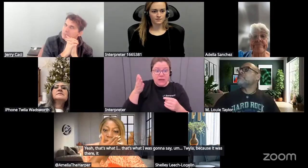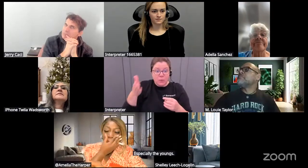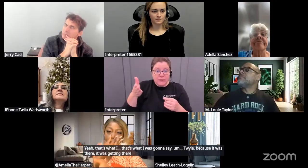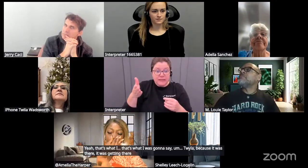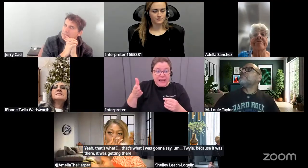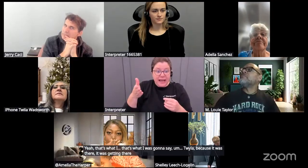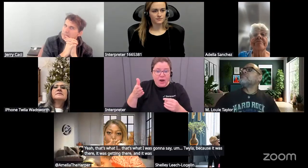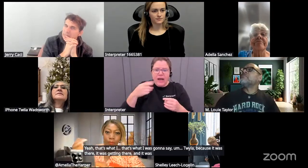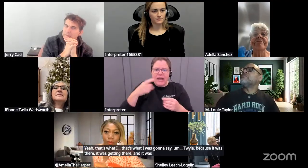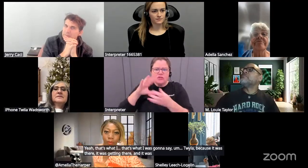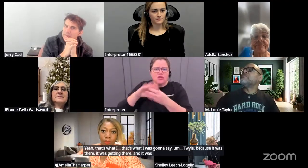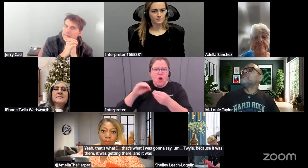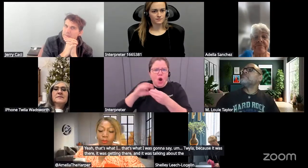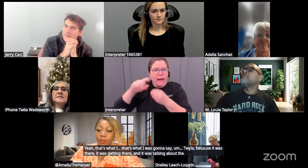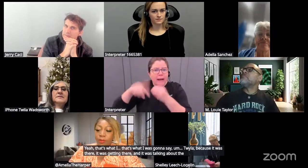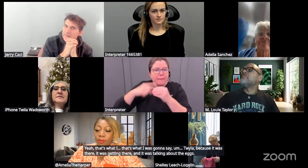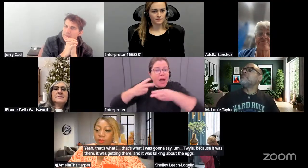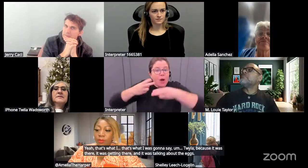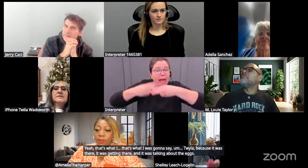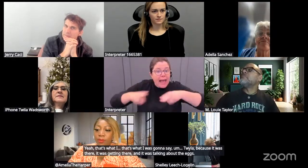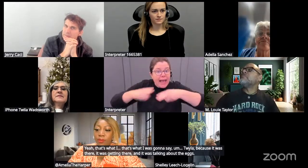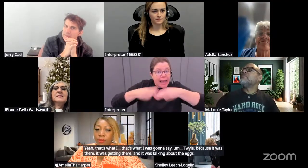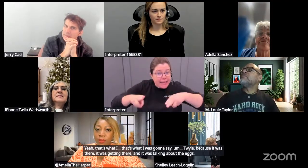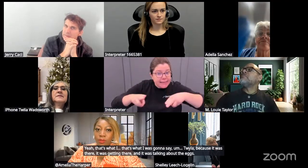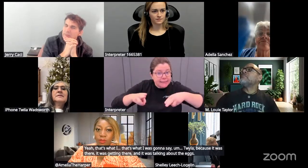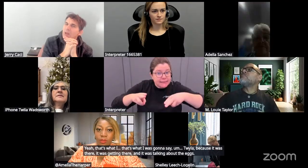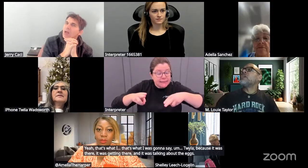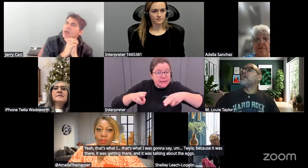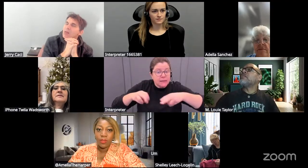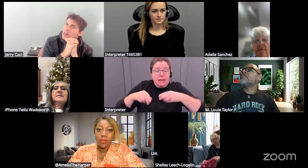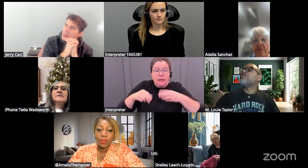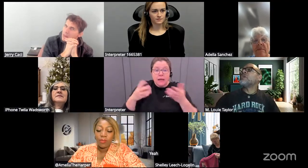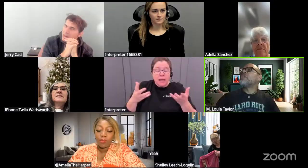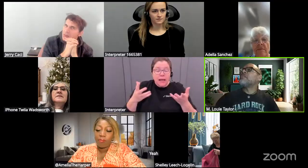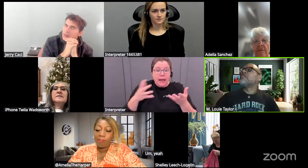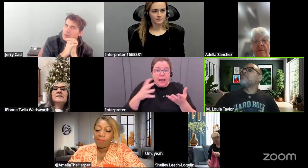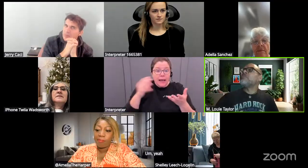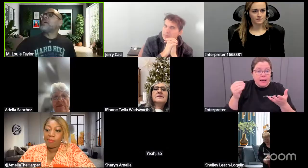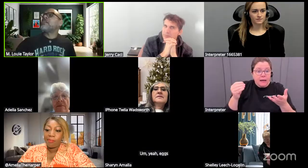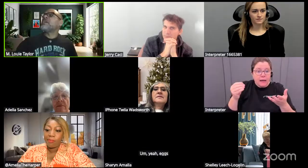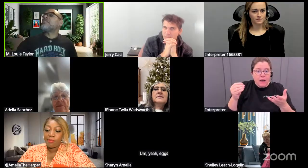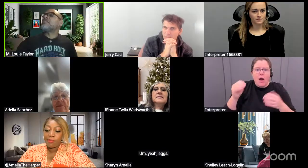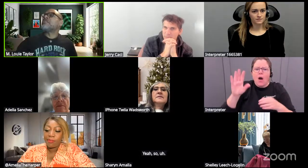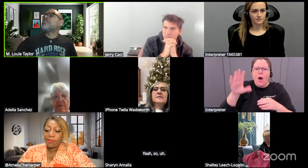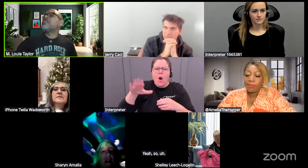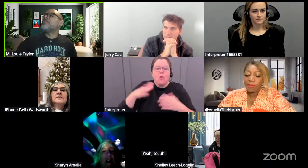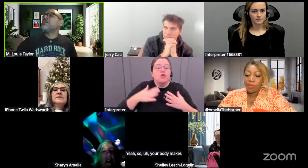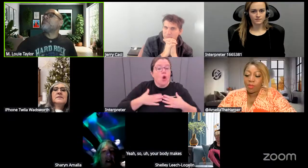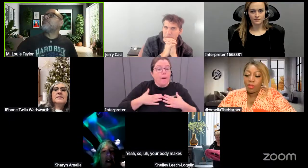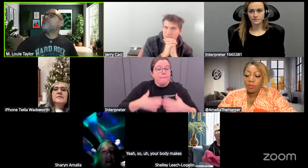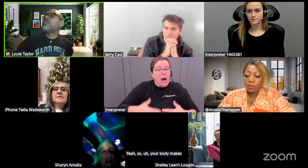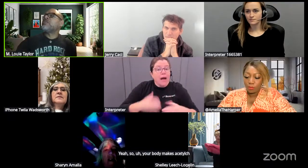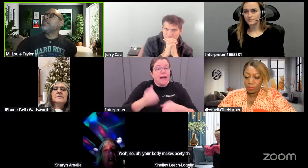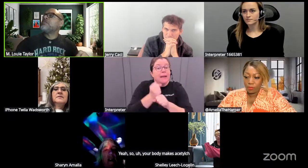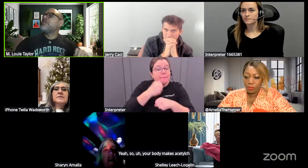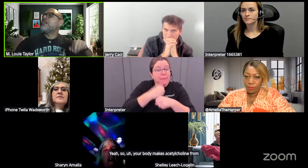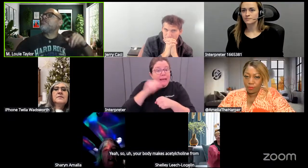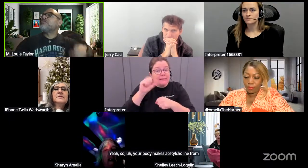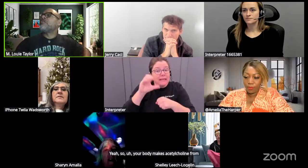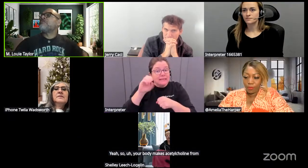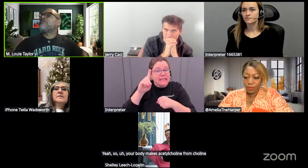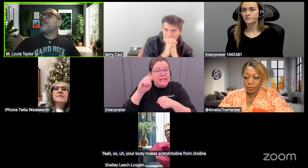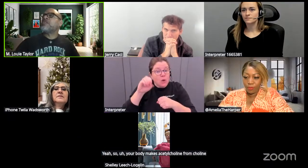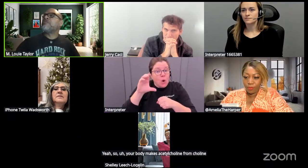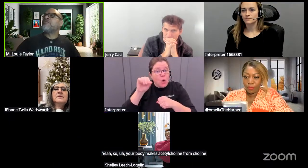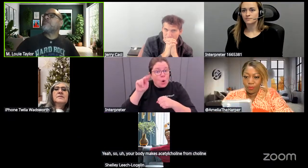and it was talking about the eggs. Um, Yeah. yeah, So eggs. your body makes acetylcholine from choline, a